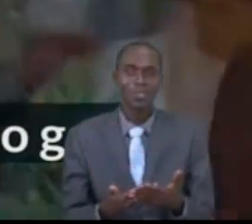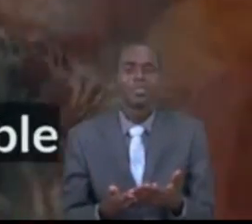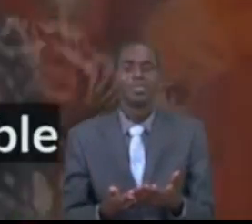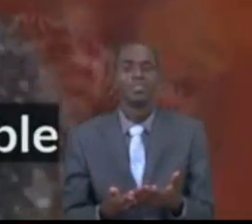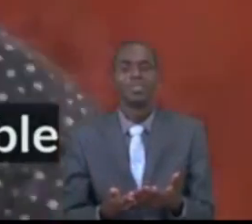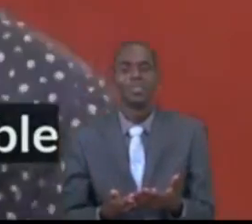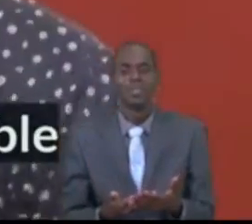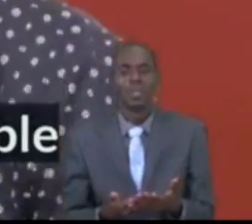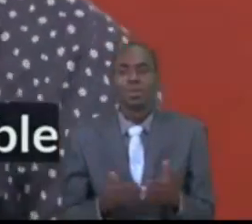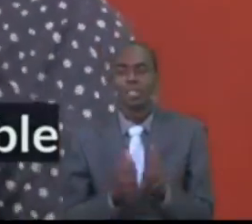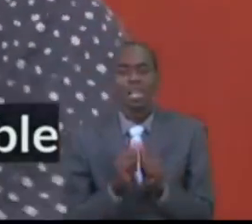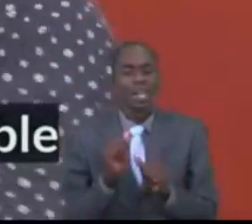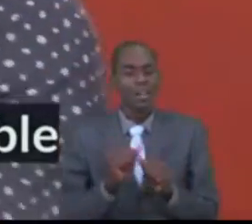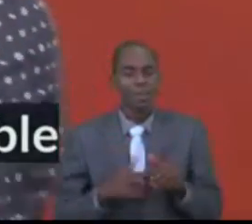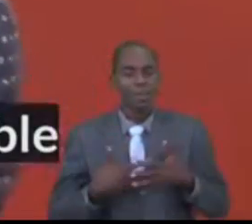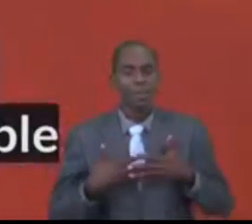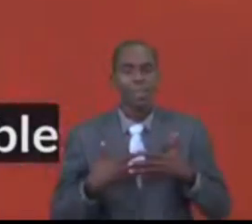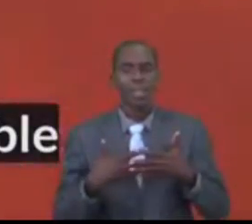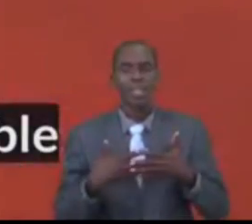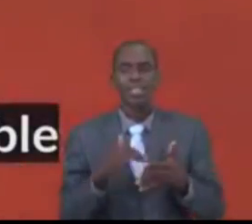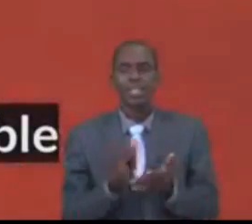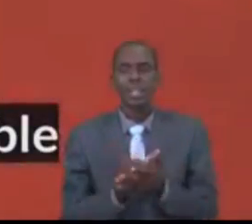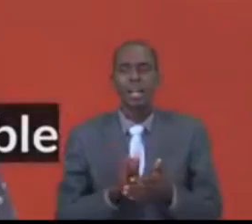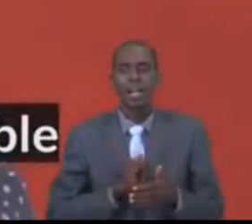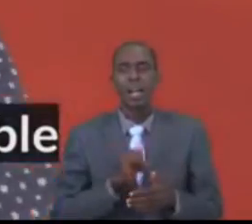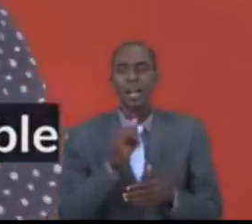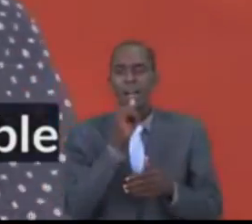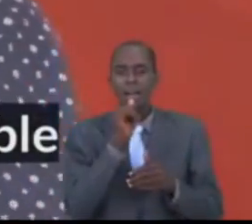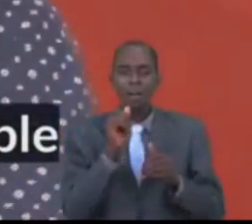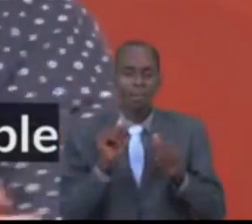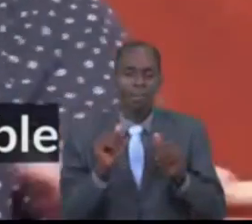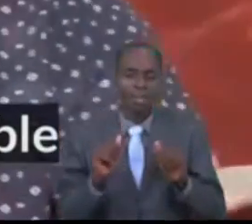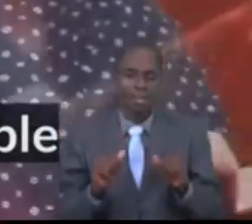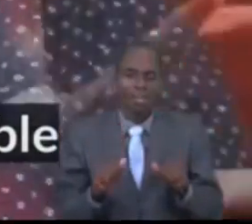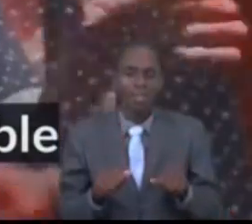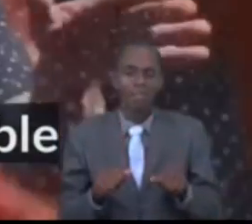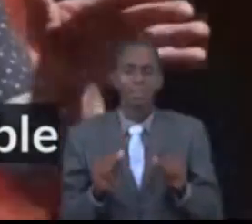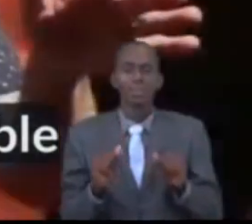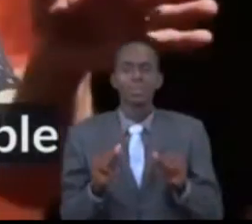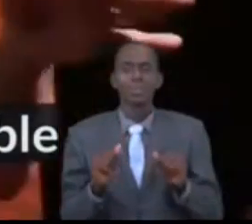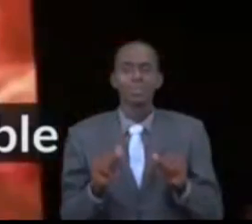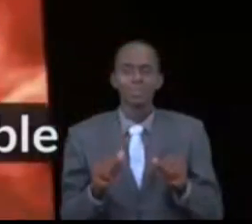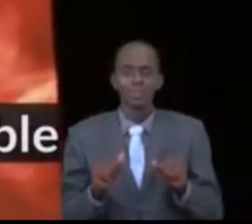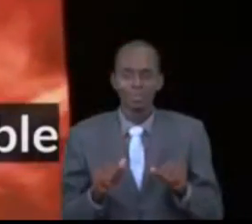good. With every breath I am